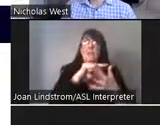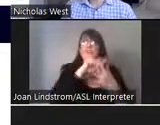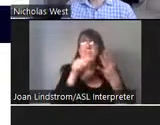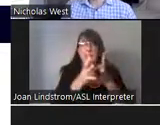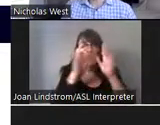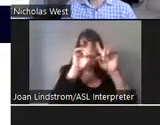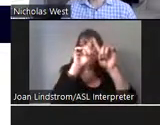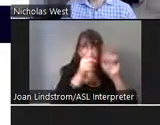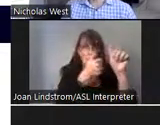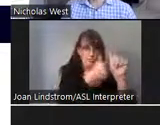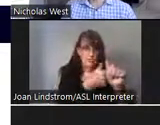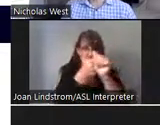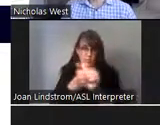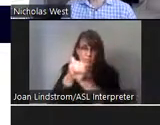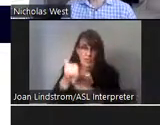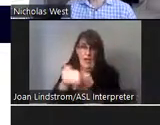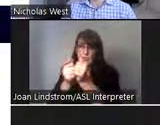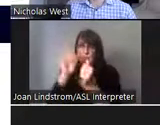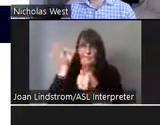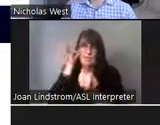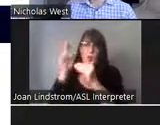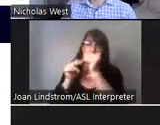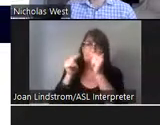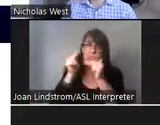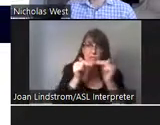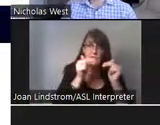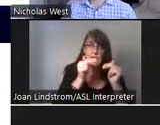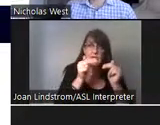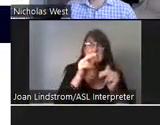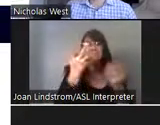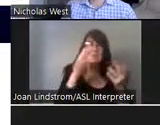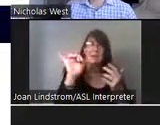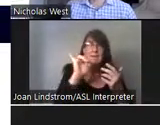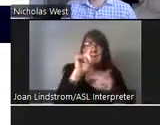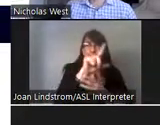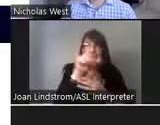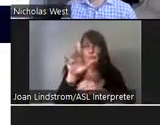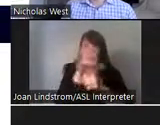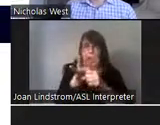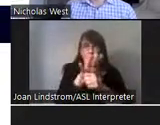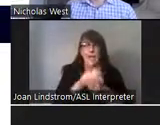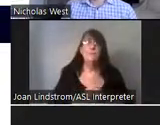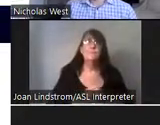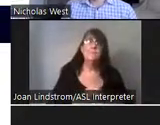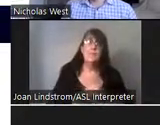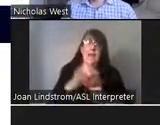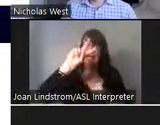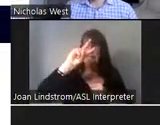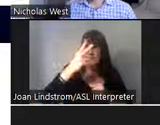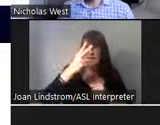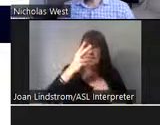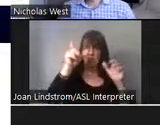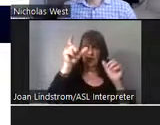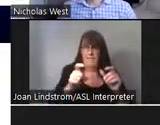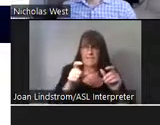different tracks you could take in the federal buildings, the landlord area. Then the second bucket is